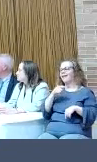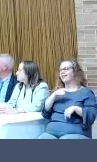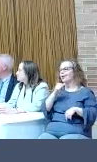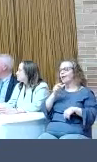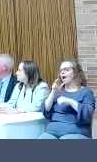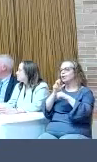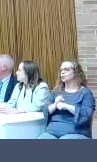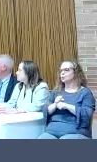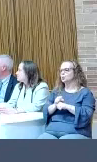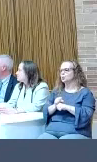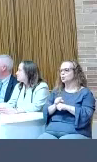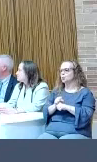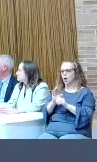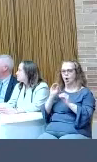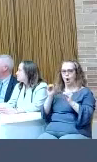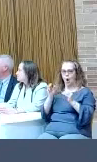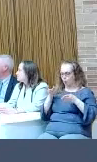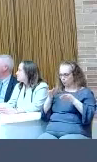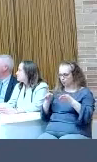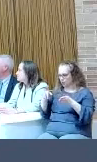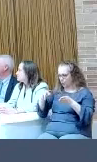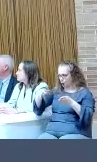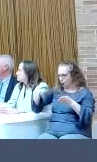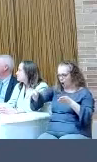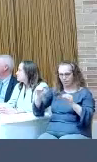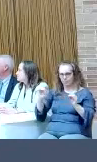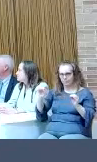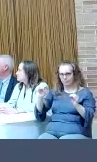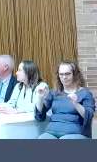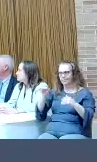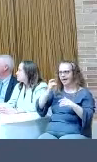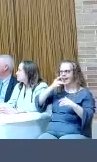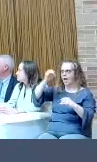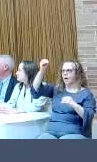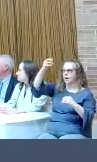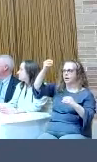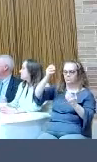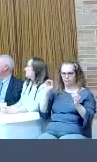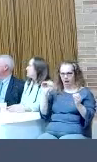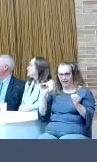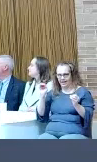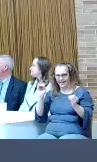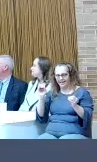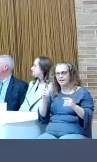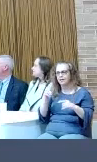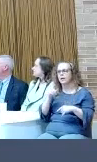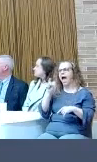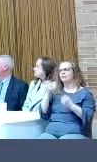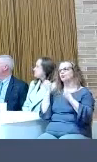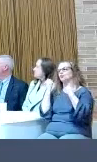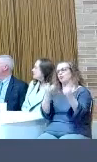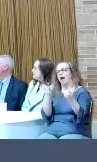no sidewalks no lights and not driving to a store to get milk okay during